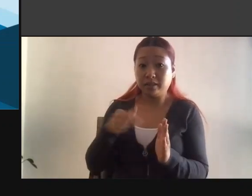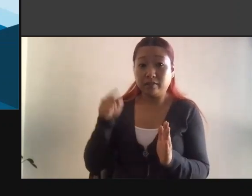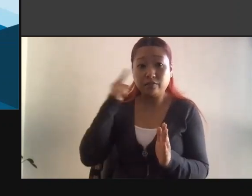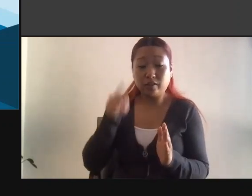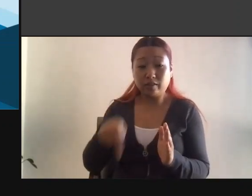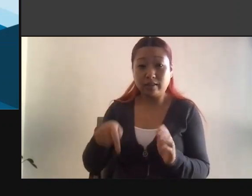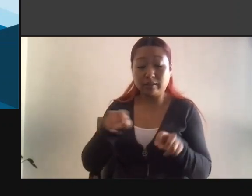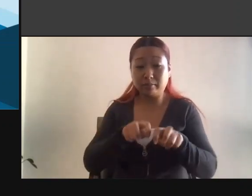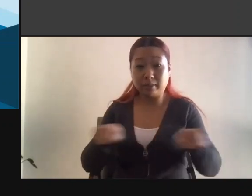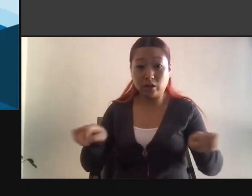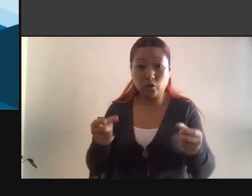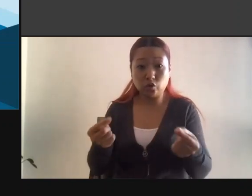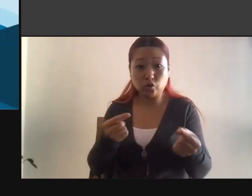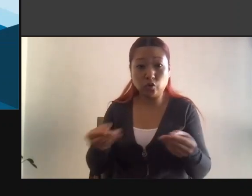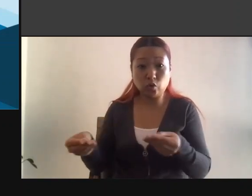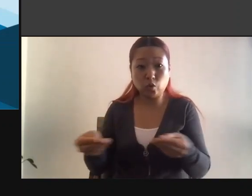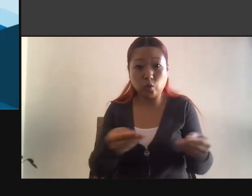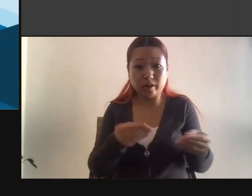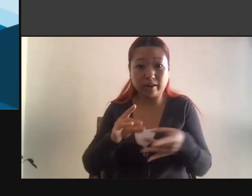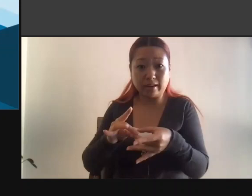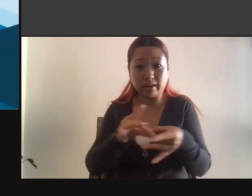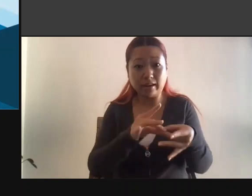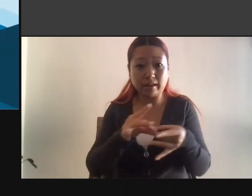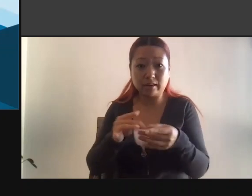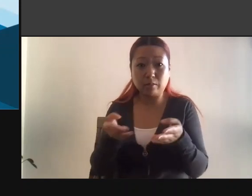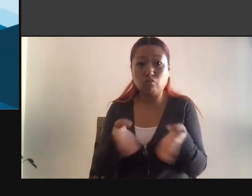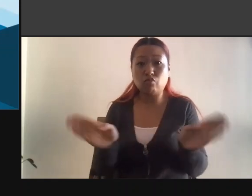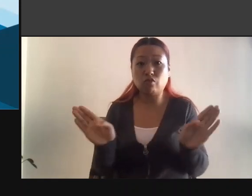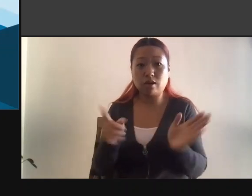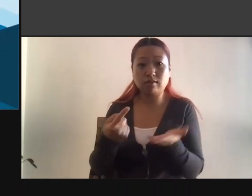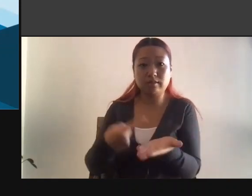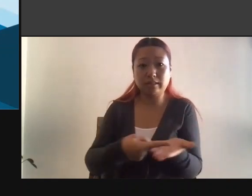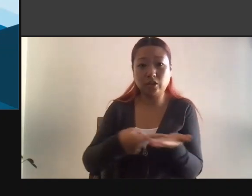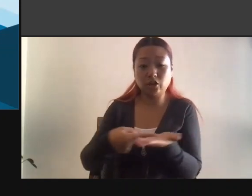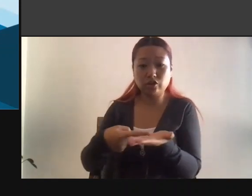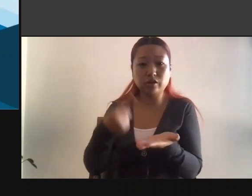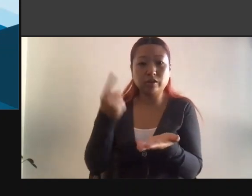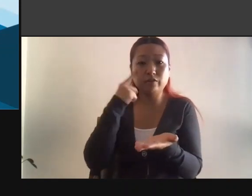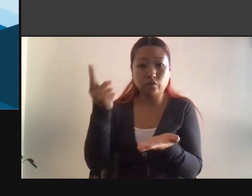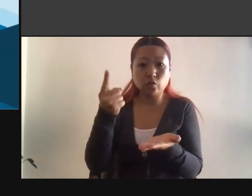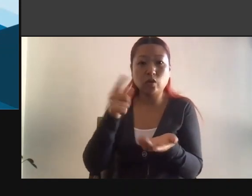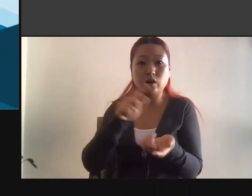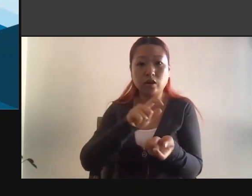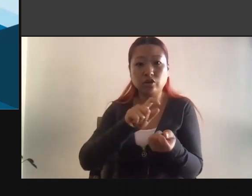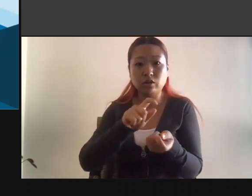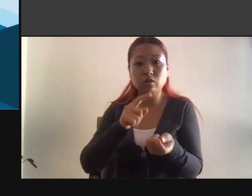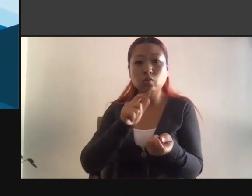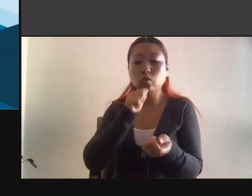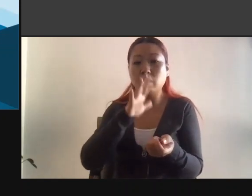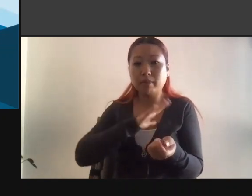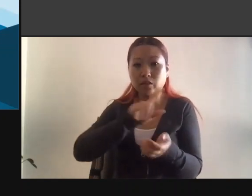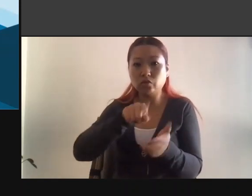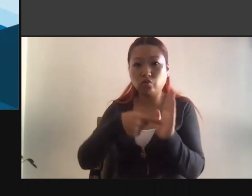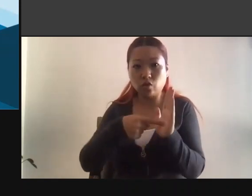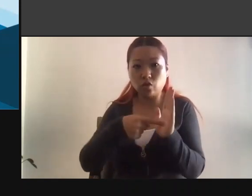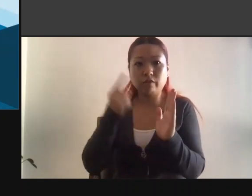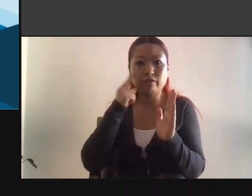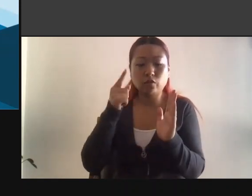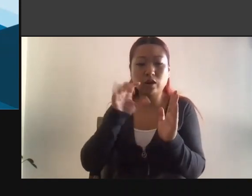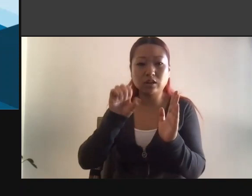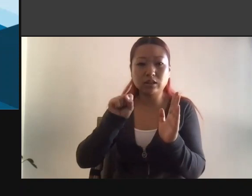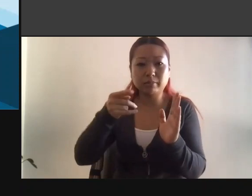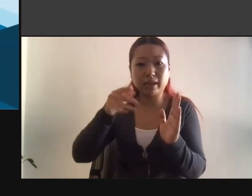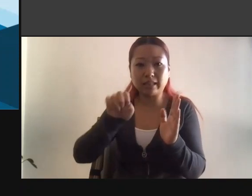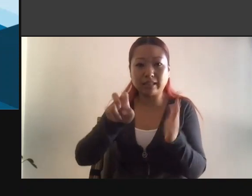to coordinate a really broad discussion about the changing role of women in space exploration. Everything from